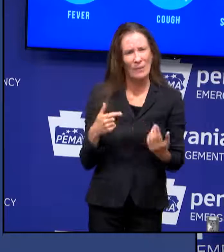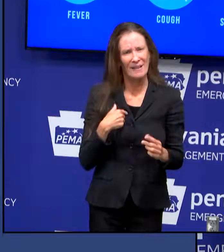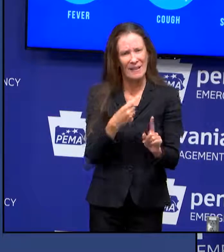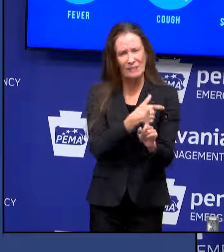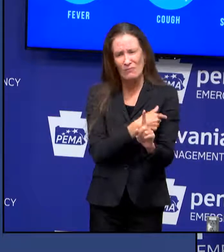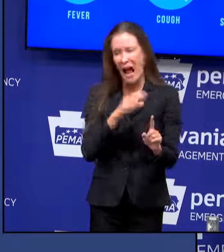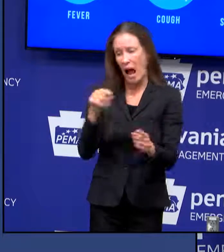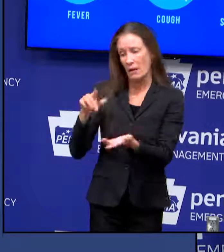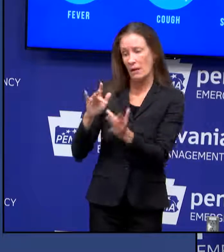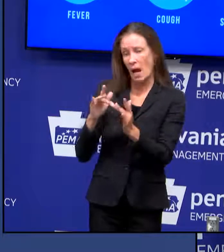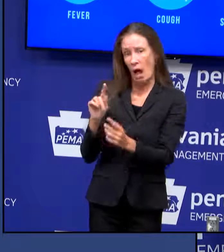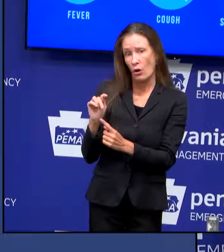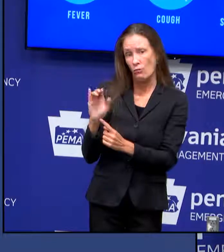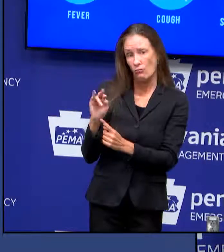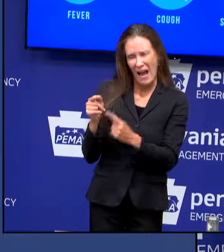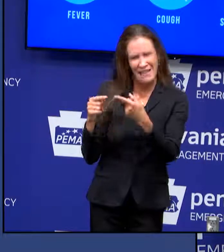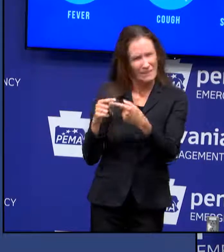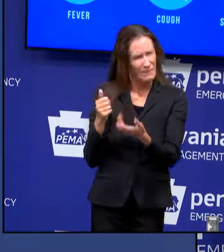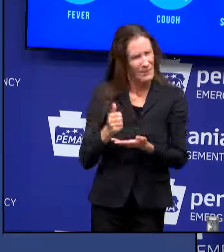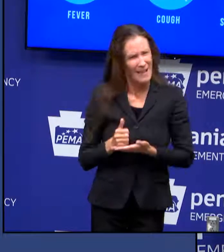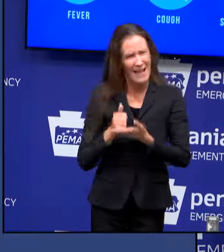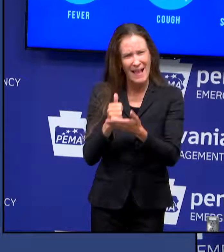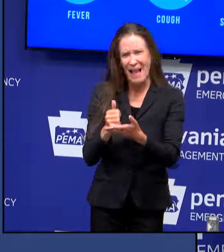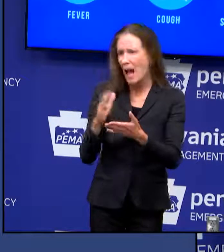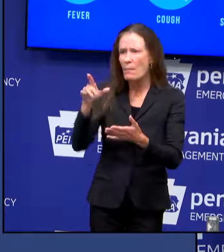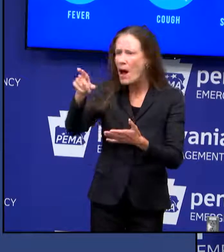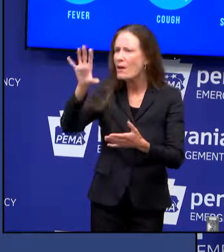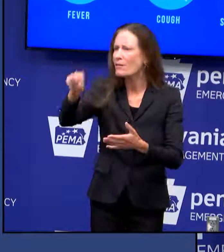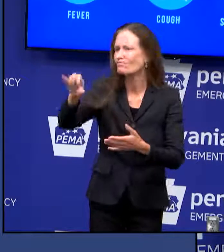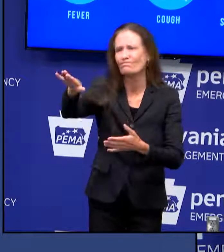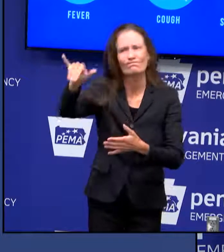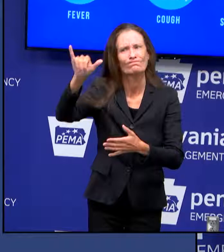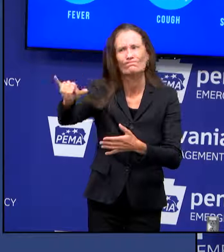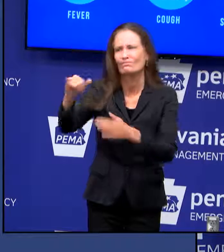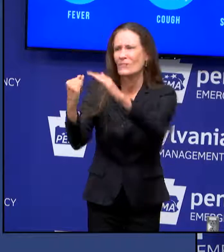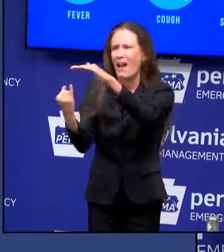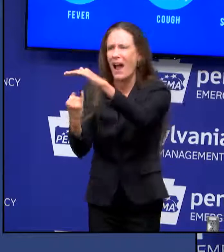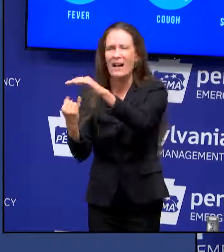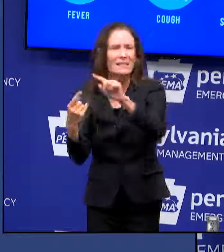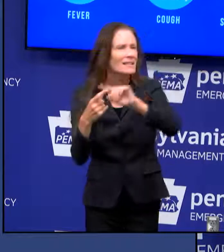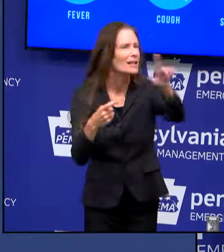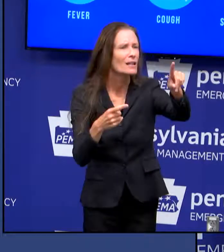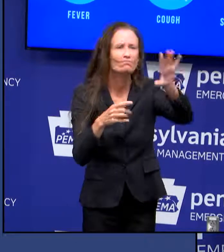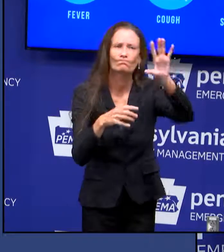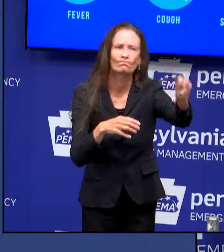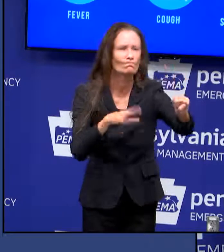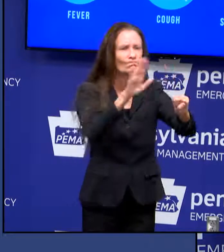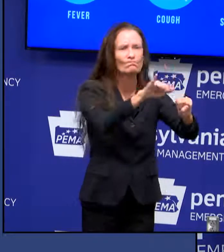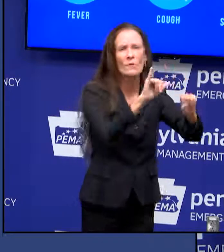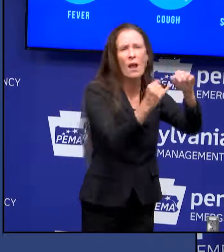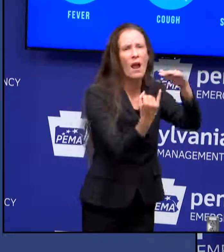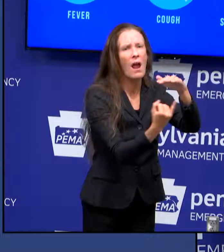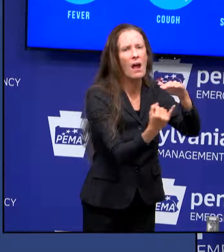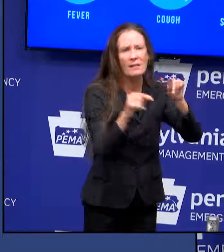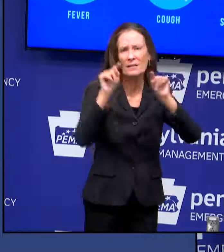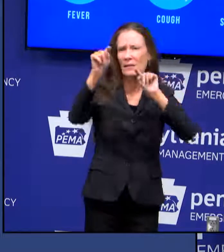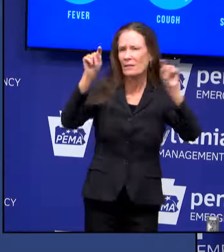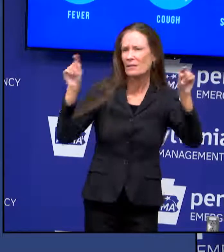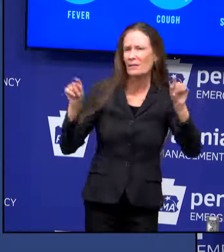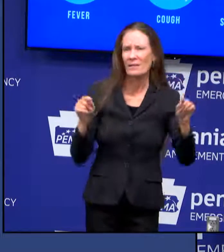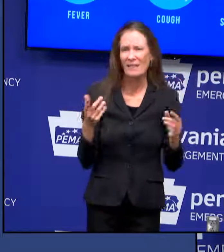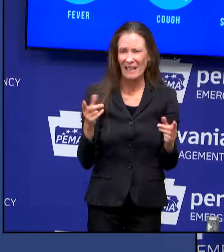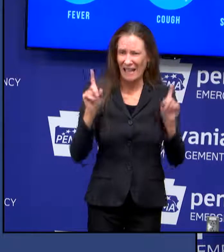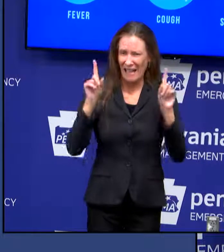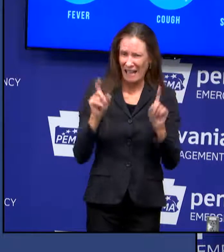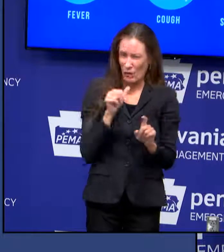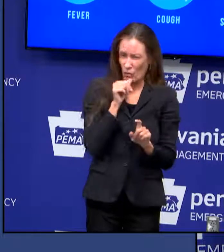that have been exposed. We are doing that statewide right now. Anybody who needs a test can get a